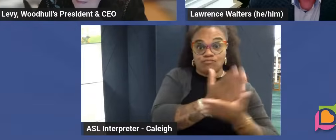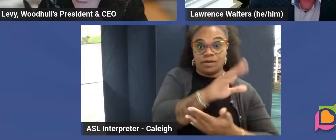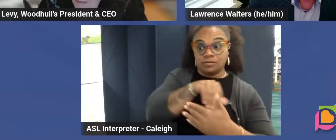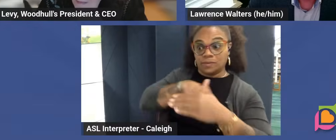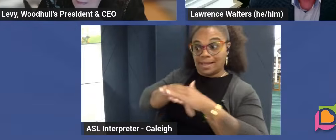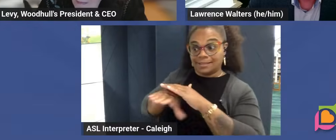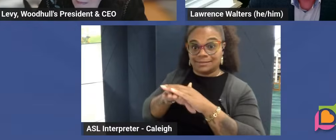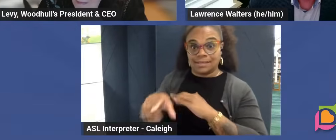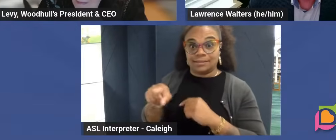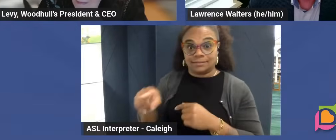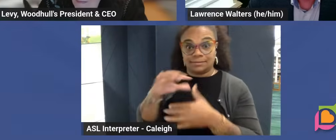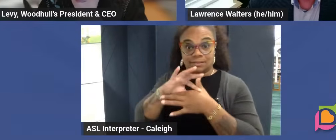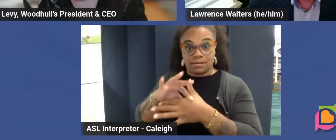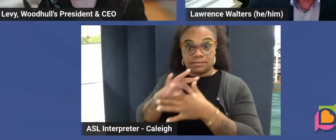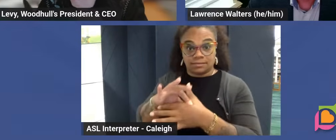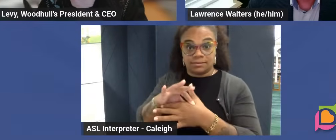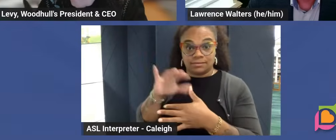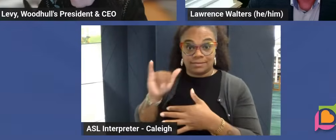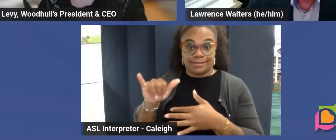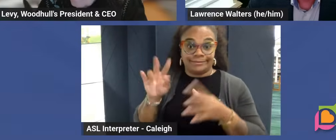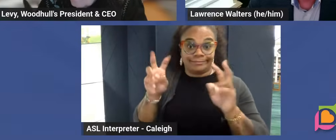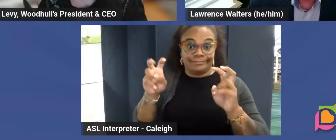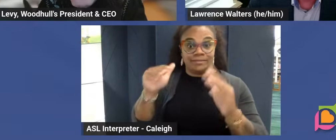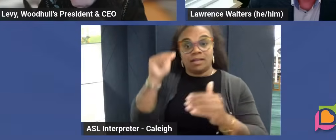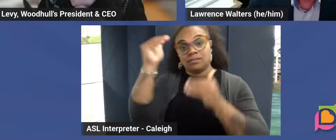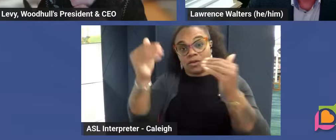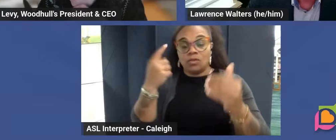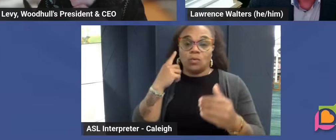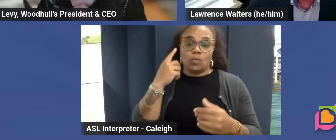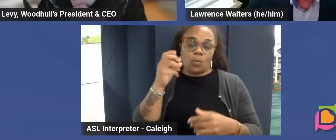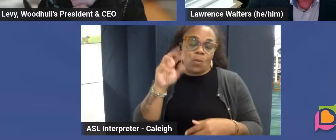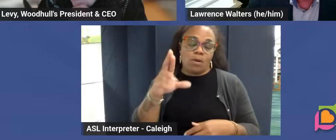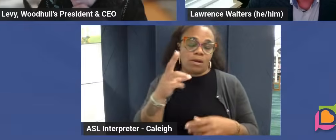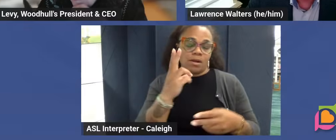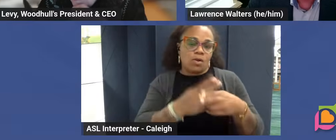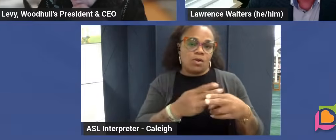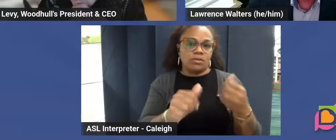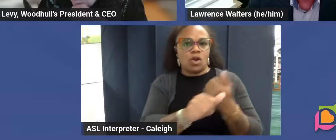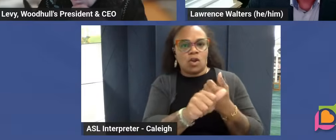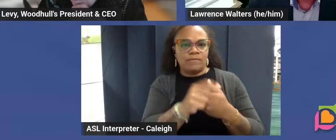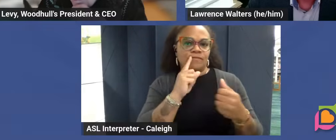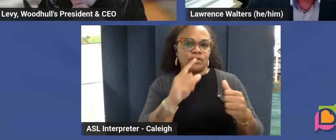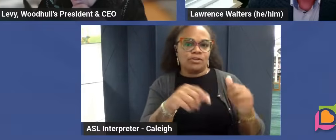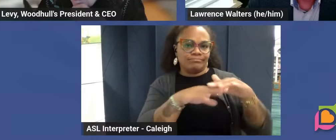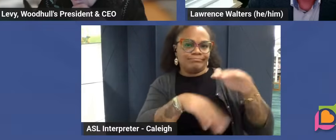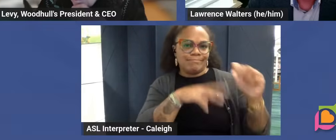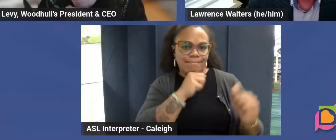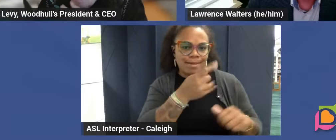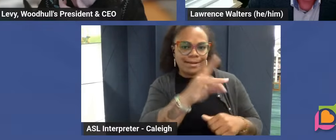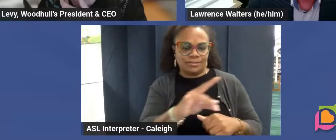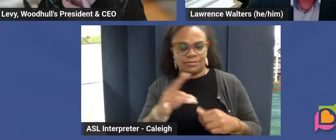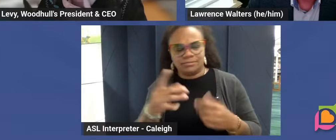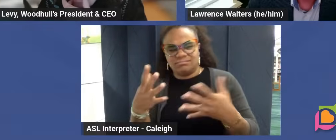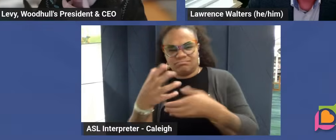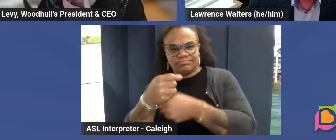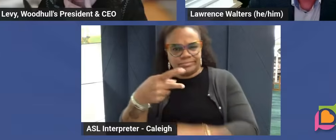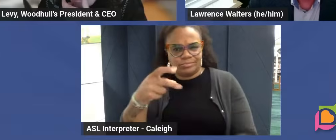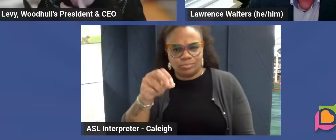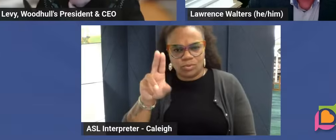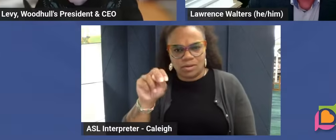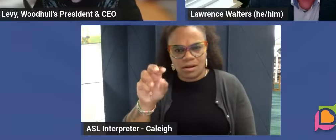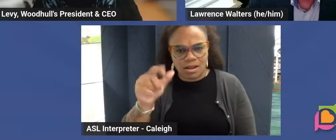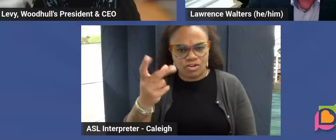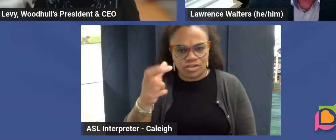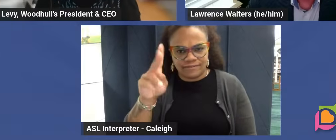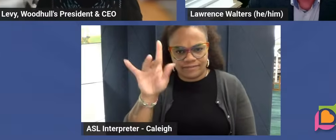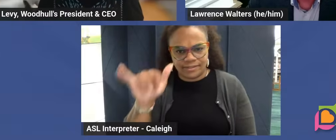accessing content that is obscene as to minors or harmful content, for our purposes, pornography, and decided that there's no